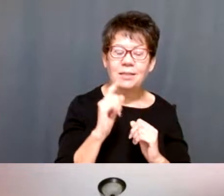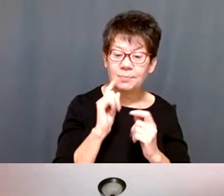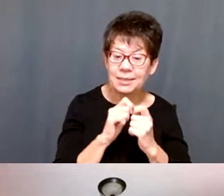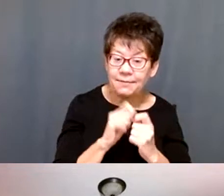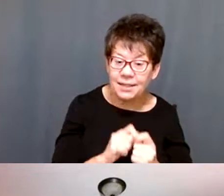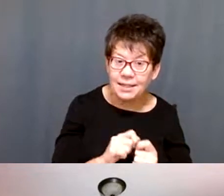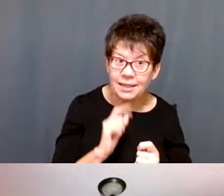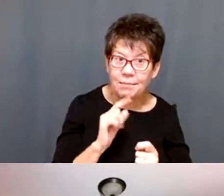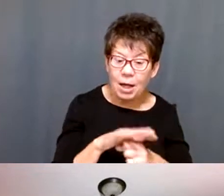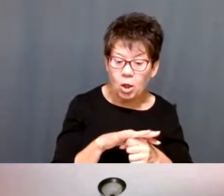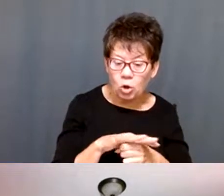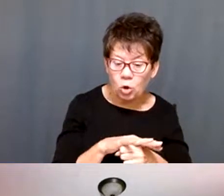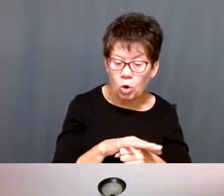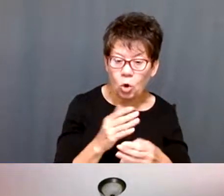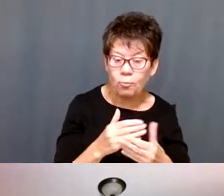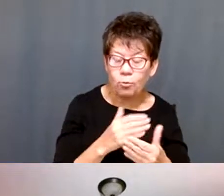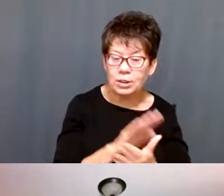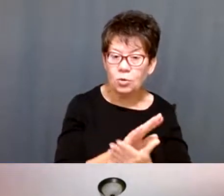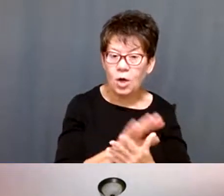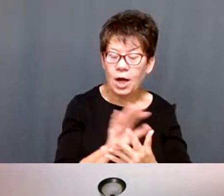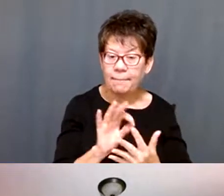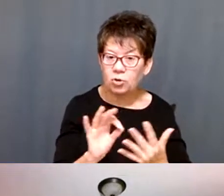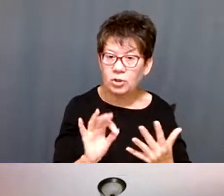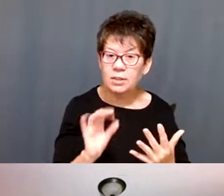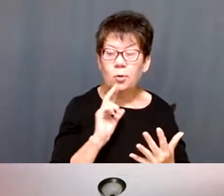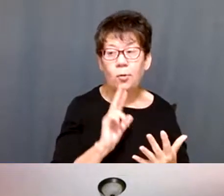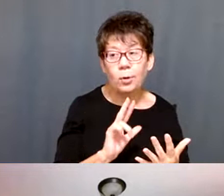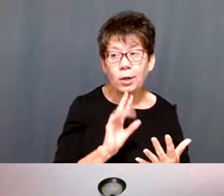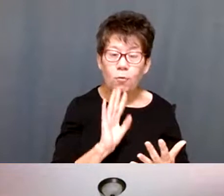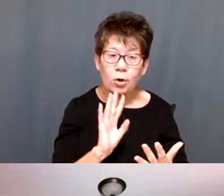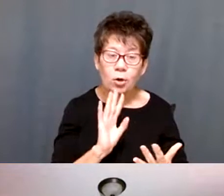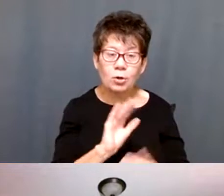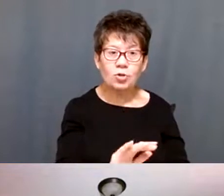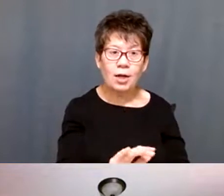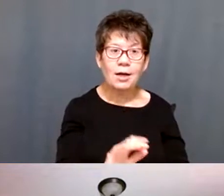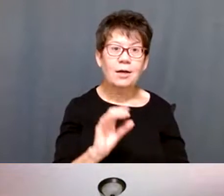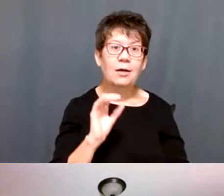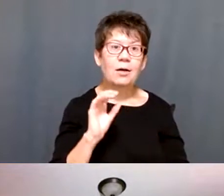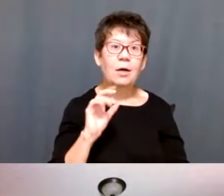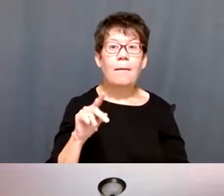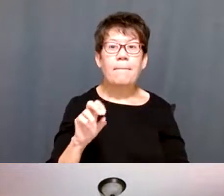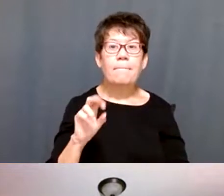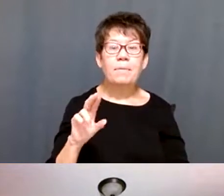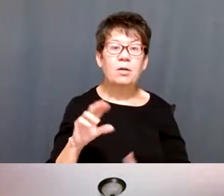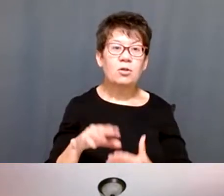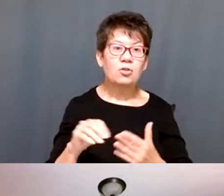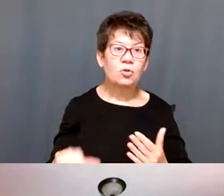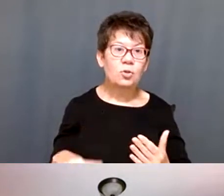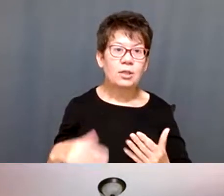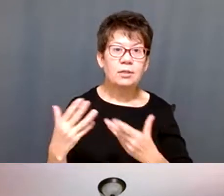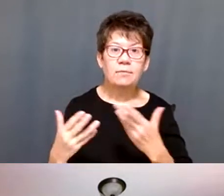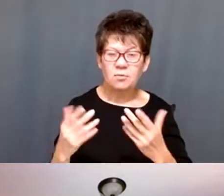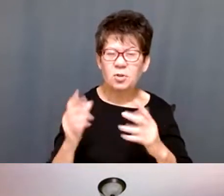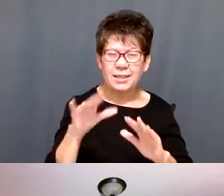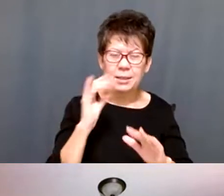local preschool options for the family, such as a 3-year-old or 4-year-old, peer students, available capacity, etc.?